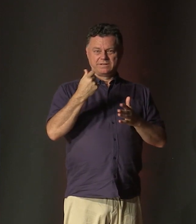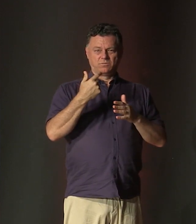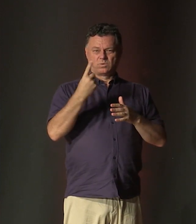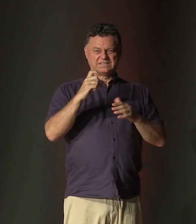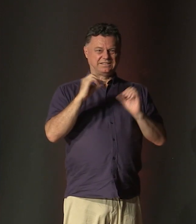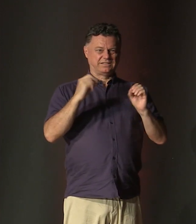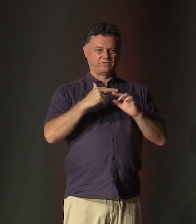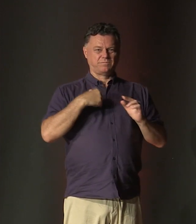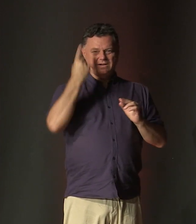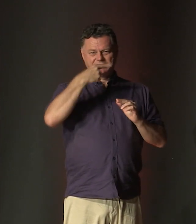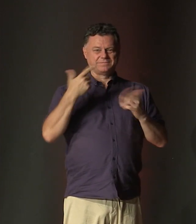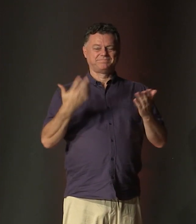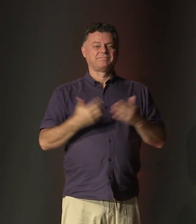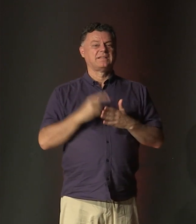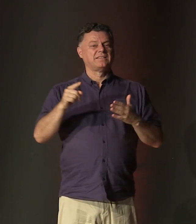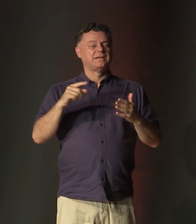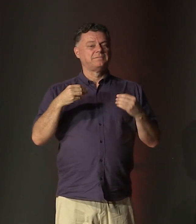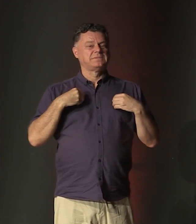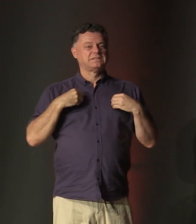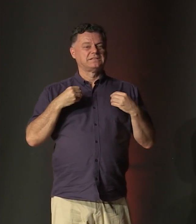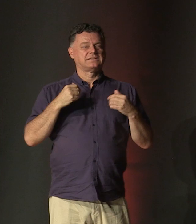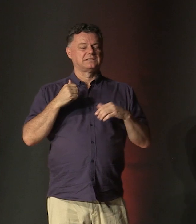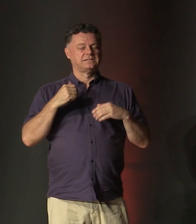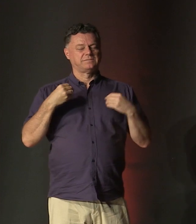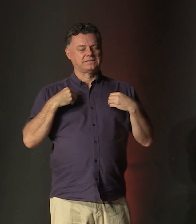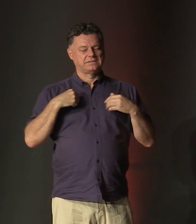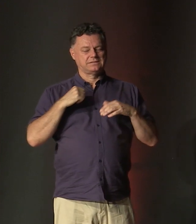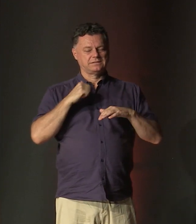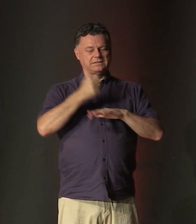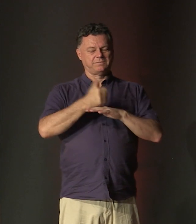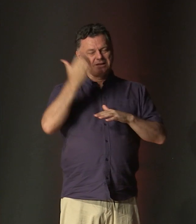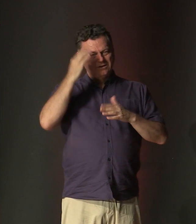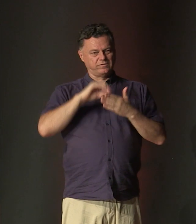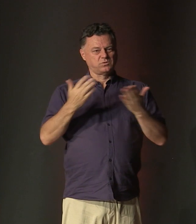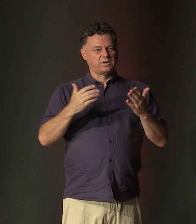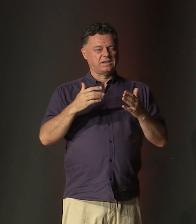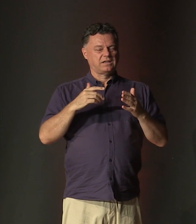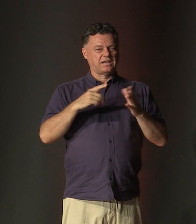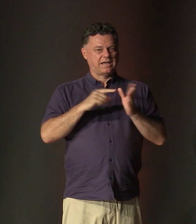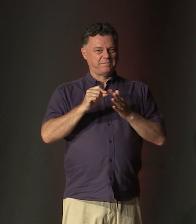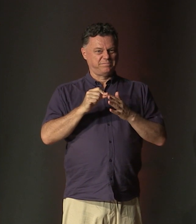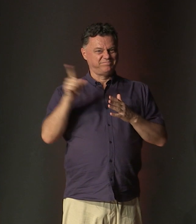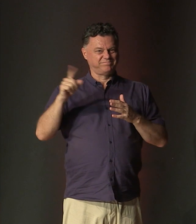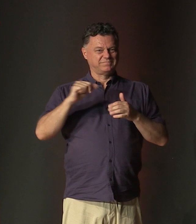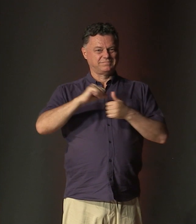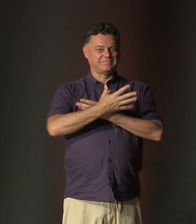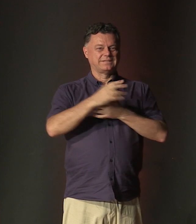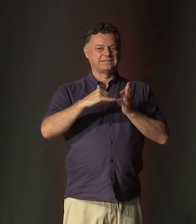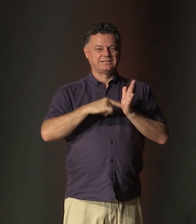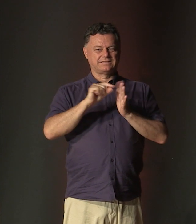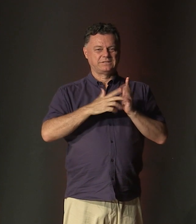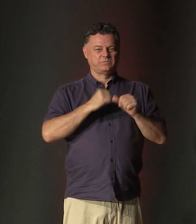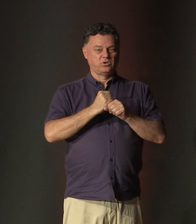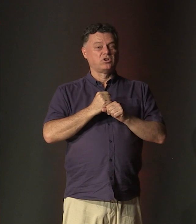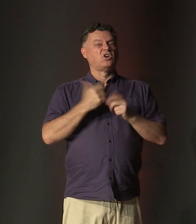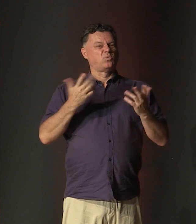And of course, the headquarters for this particular app was in St. Petersburg, meaning that the Russian government could also have access